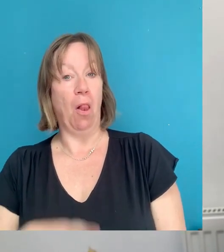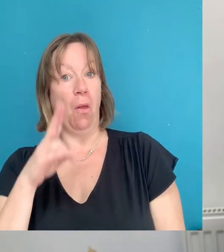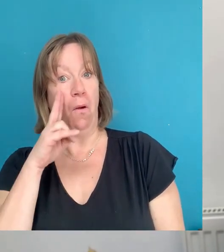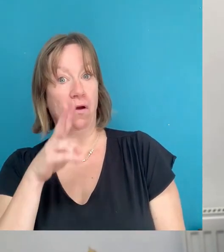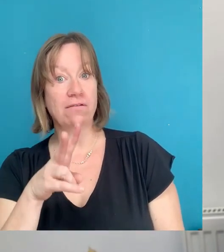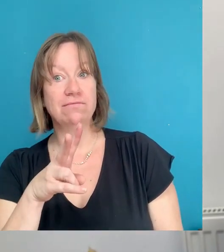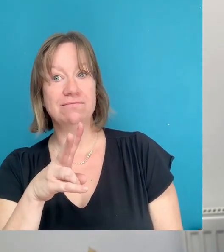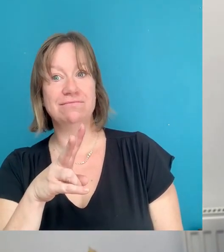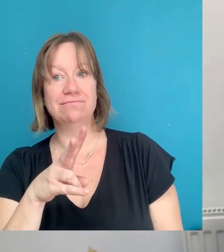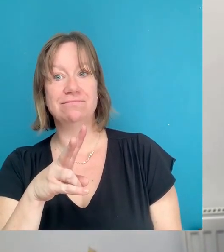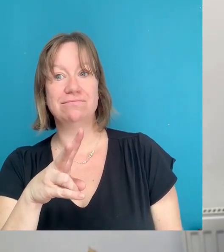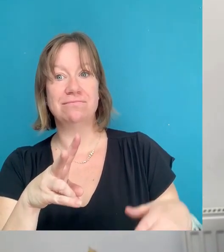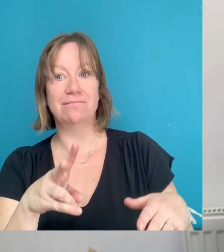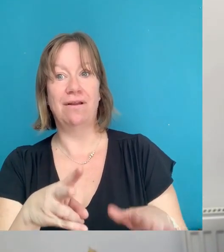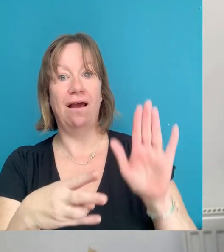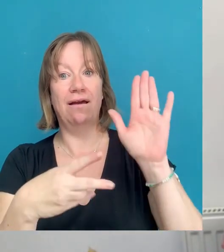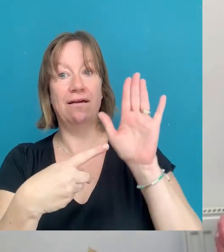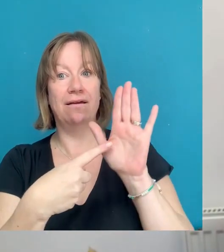Now,